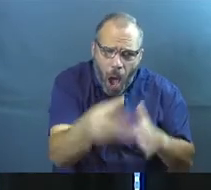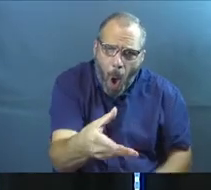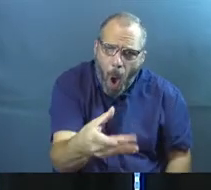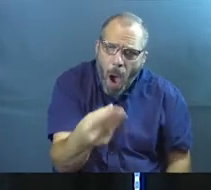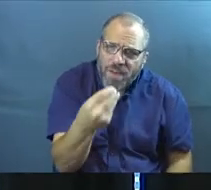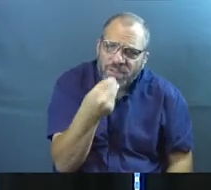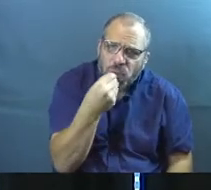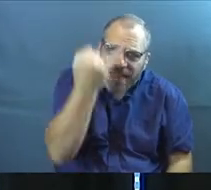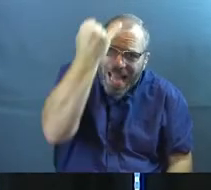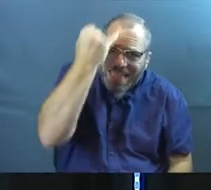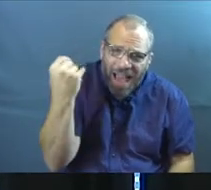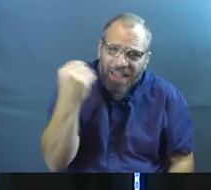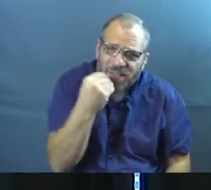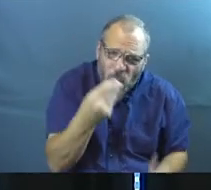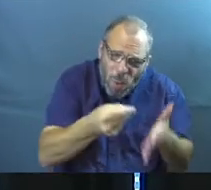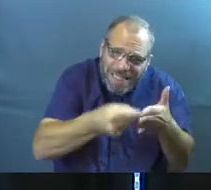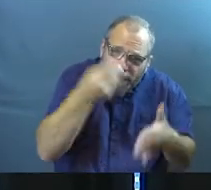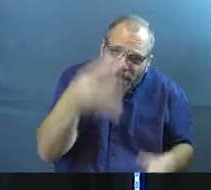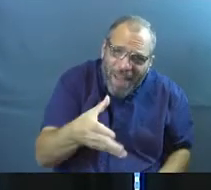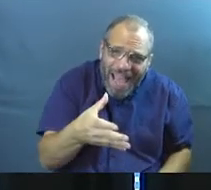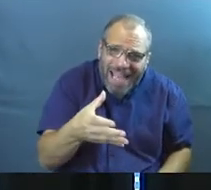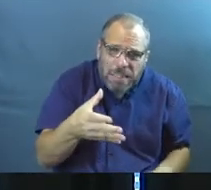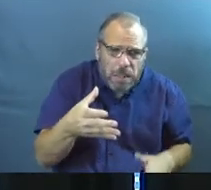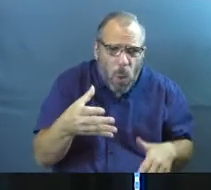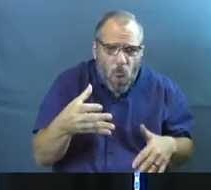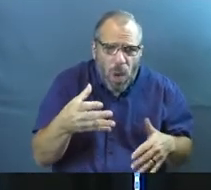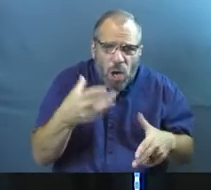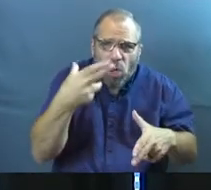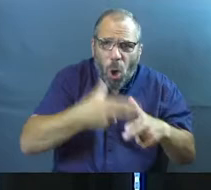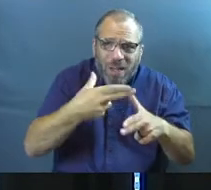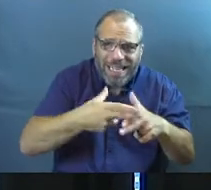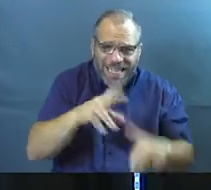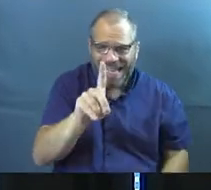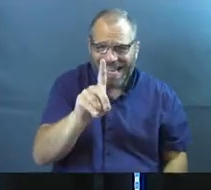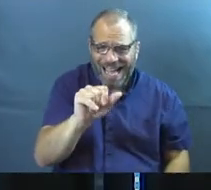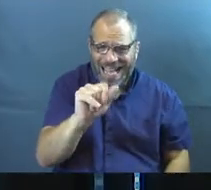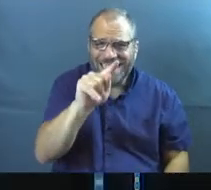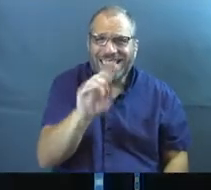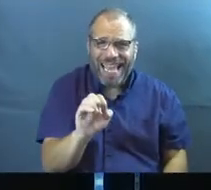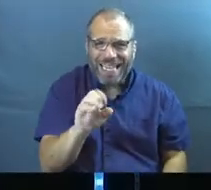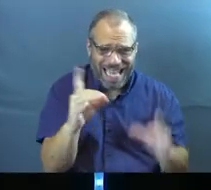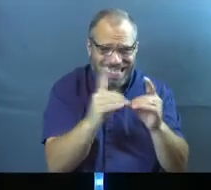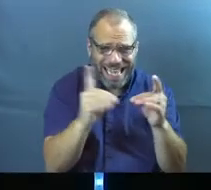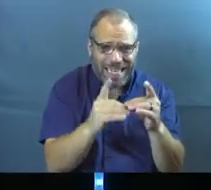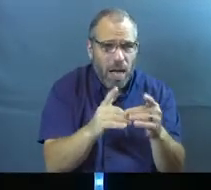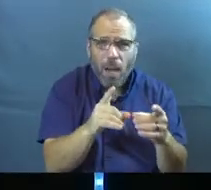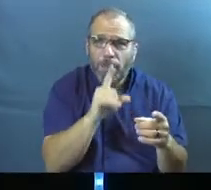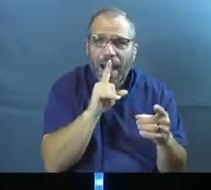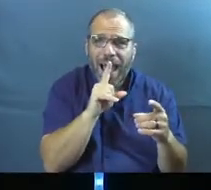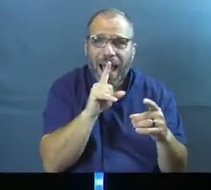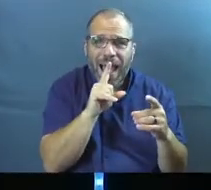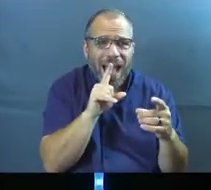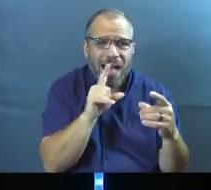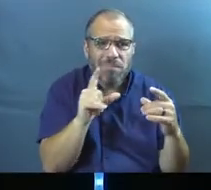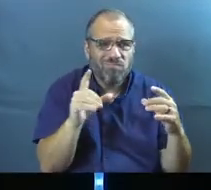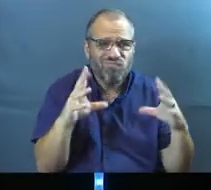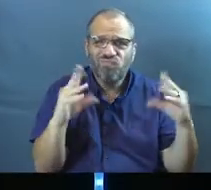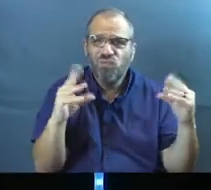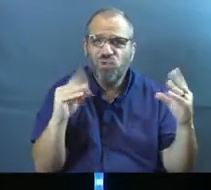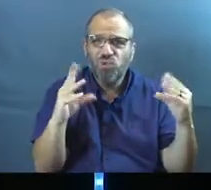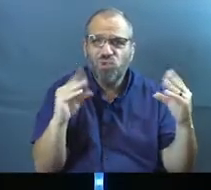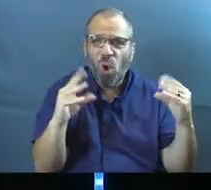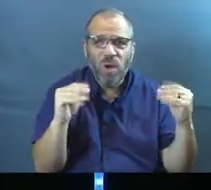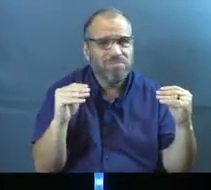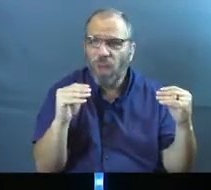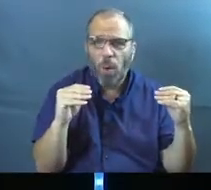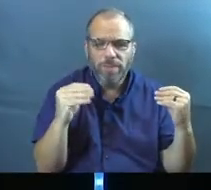Italian food and calling it a date. But they're not talking. They're not connecting. They're